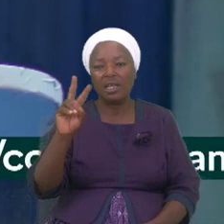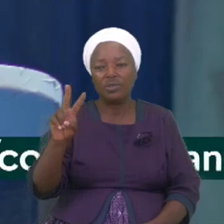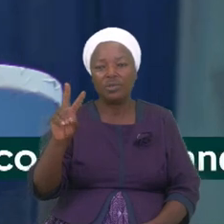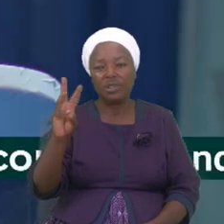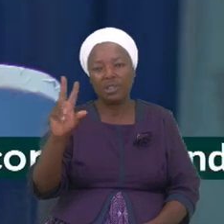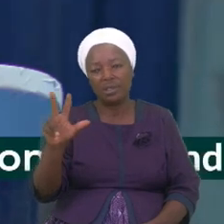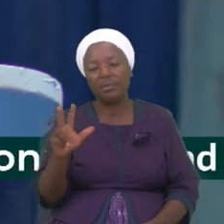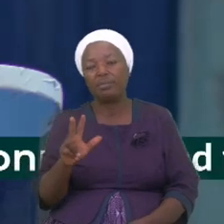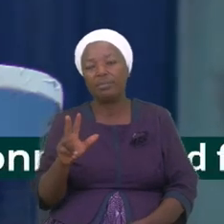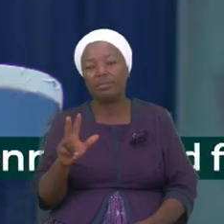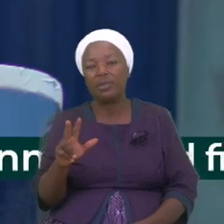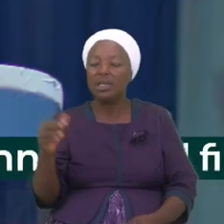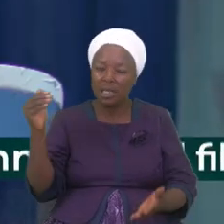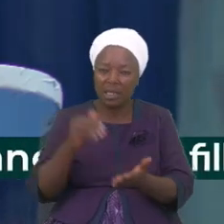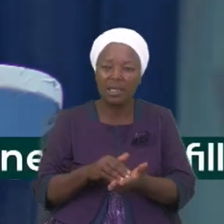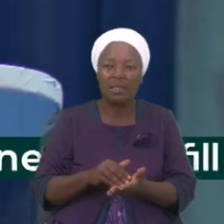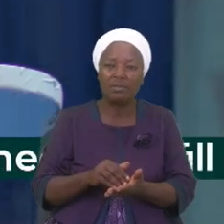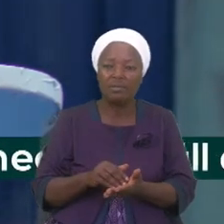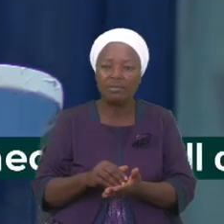+234 915 444 9263. I go through it again.